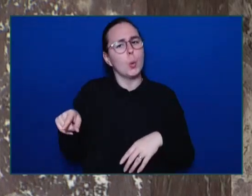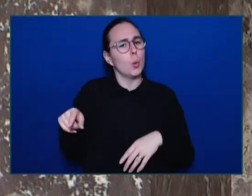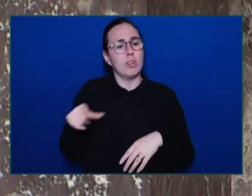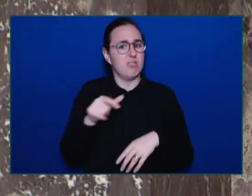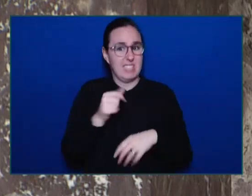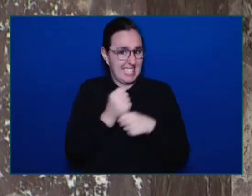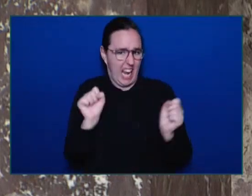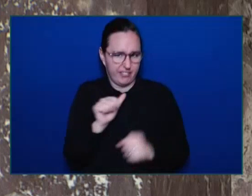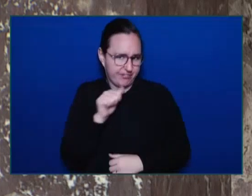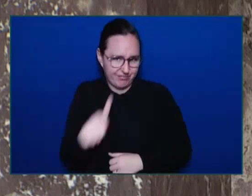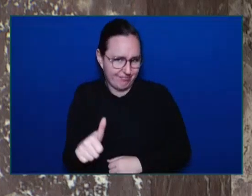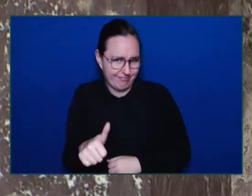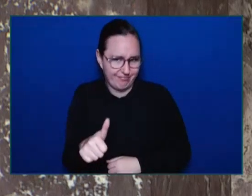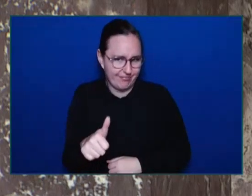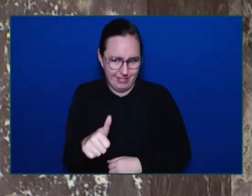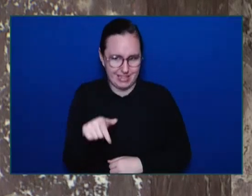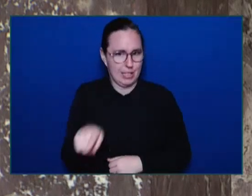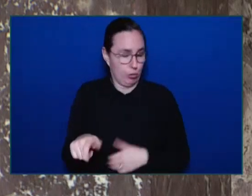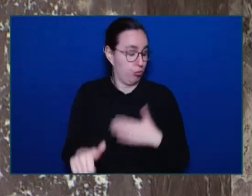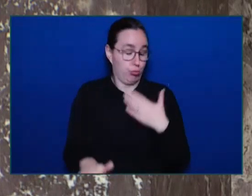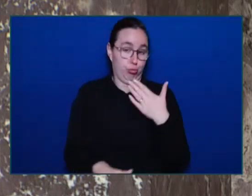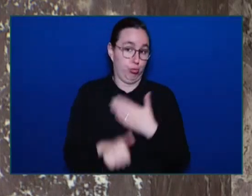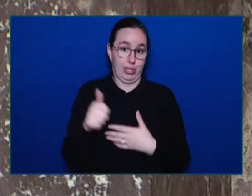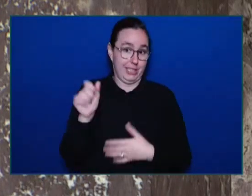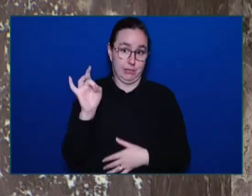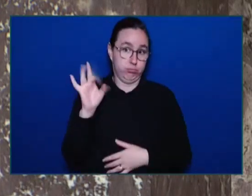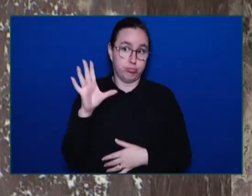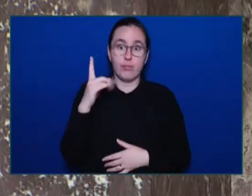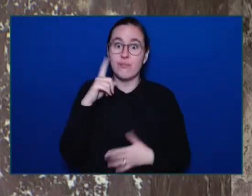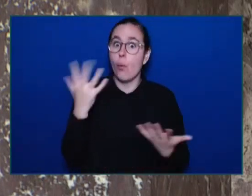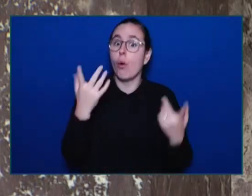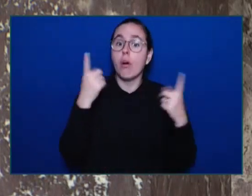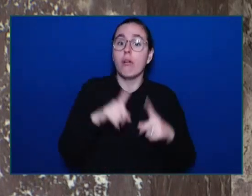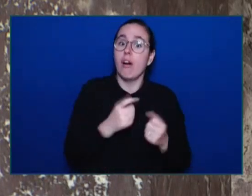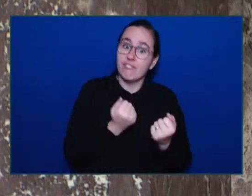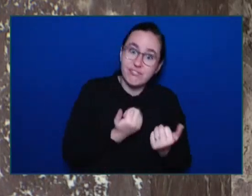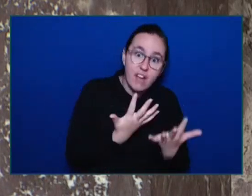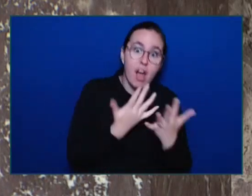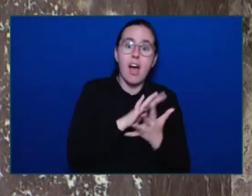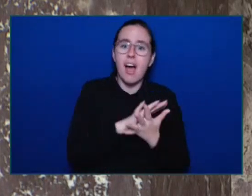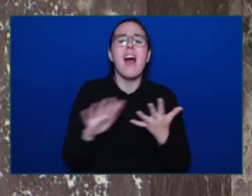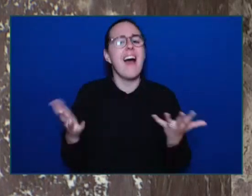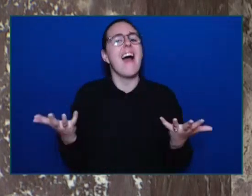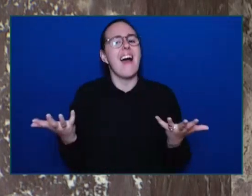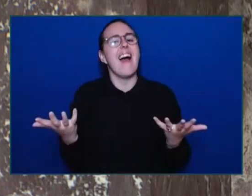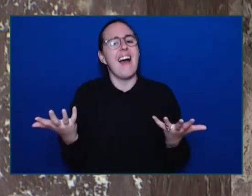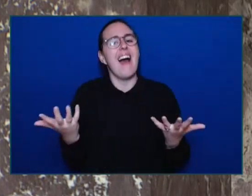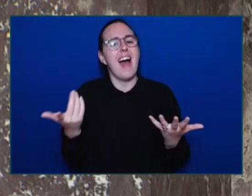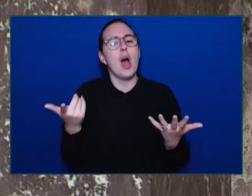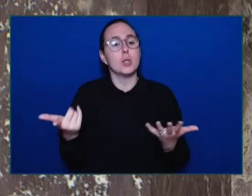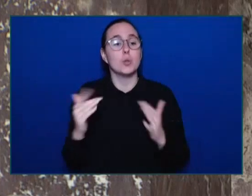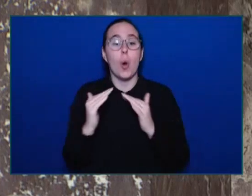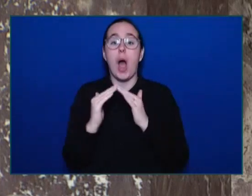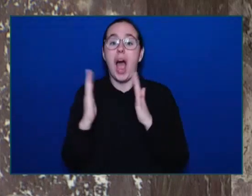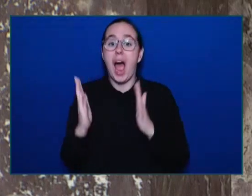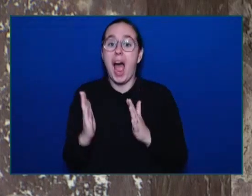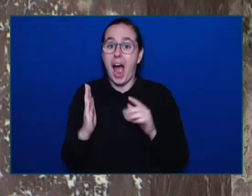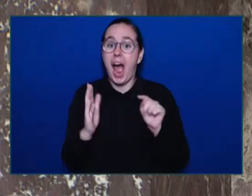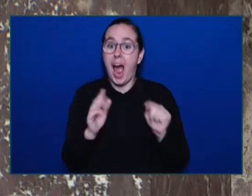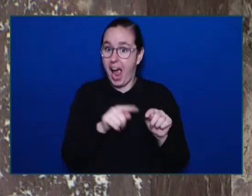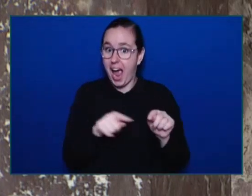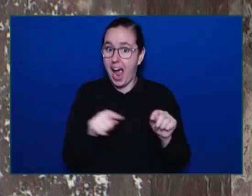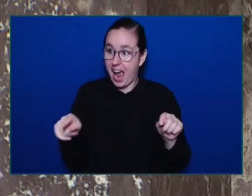Hastings have been at risk with some of the fires that have happened. We know that there was a recent report from